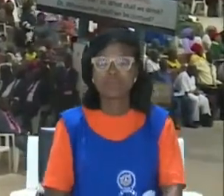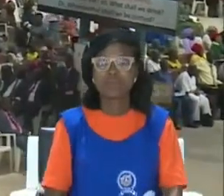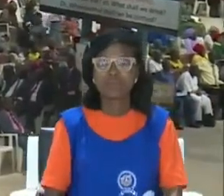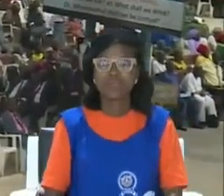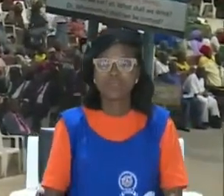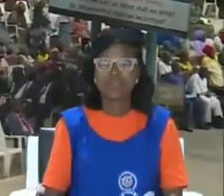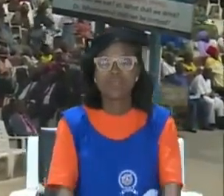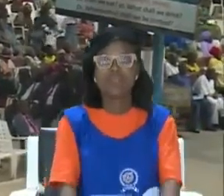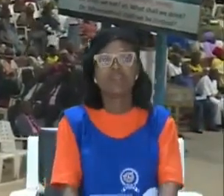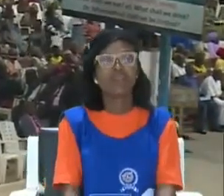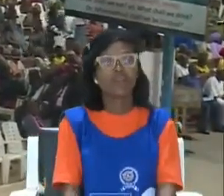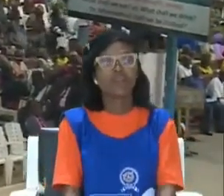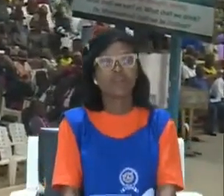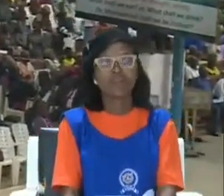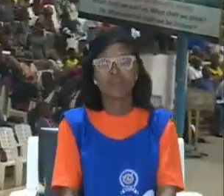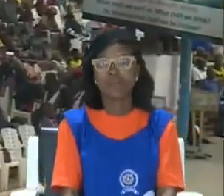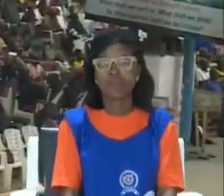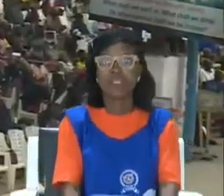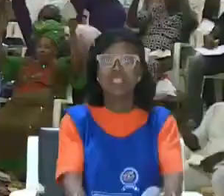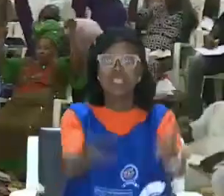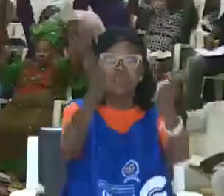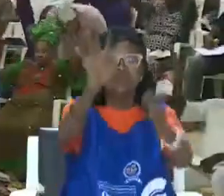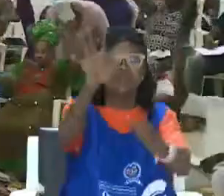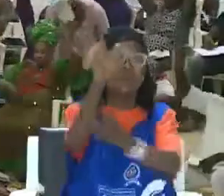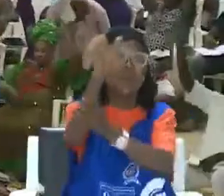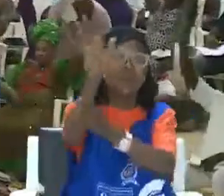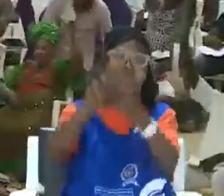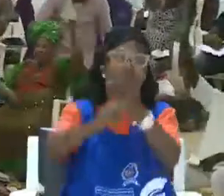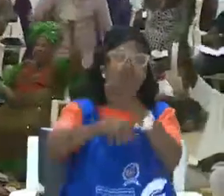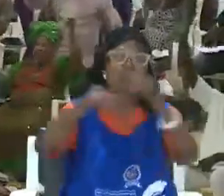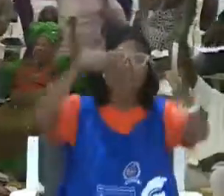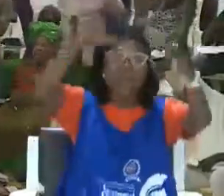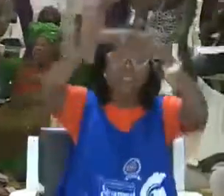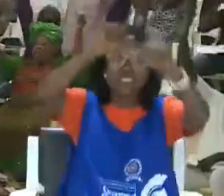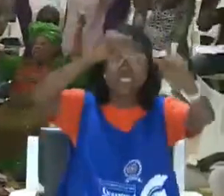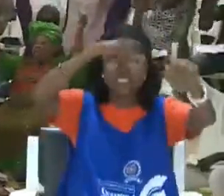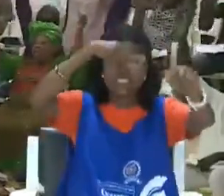Lift your hand to heaven and say, Father,